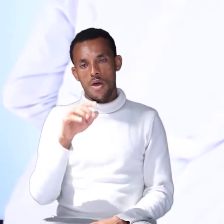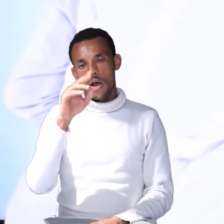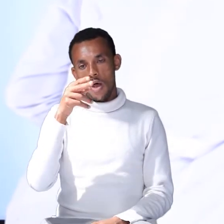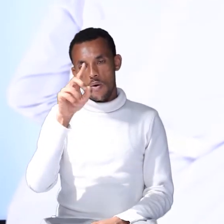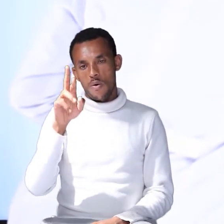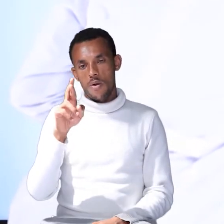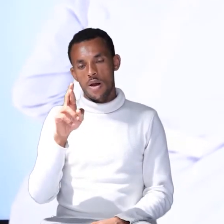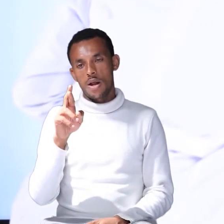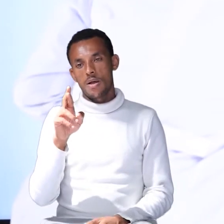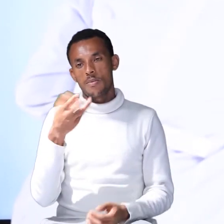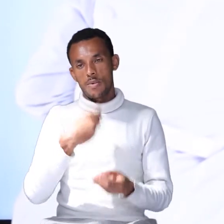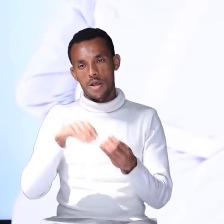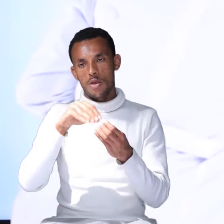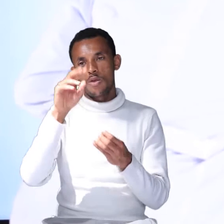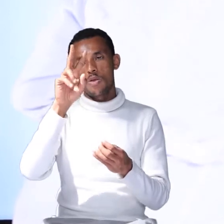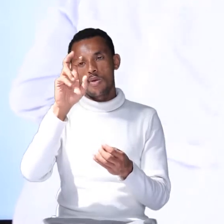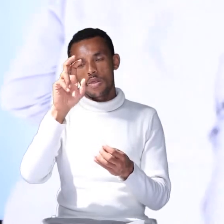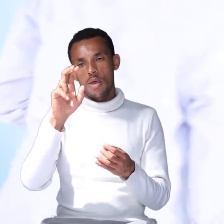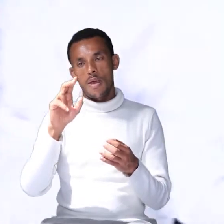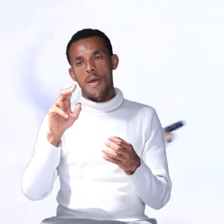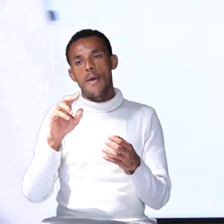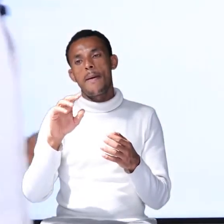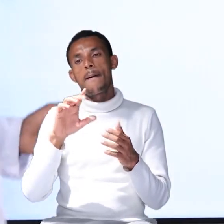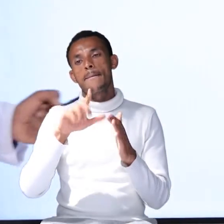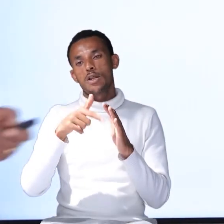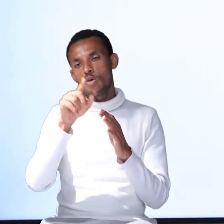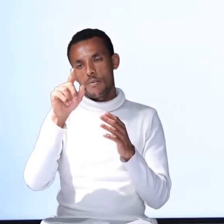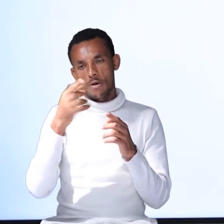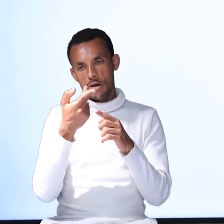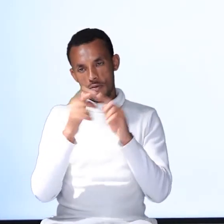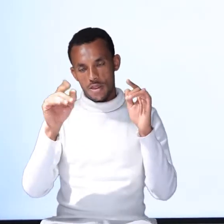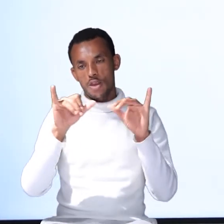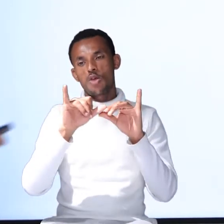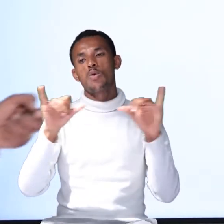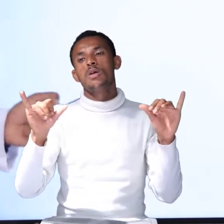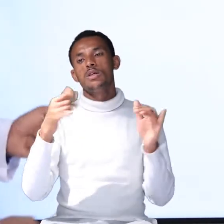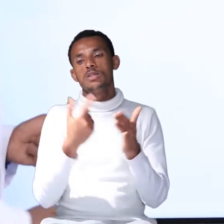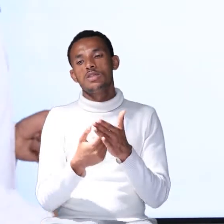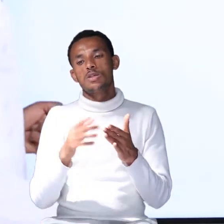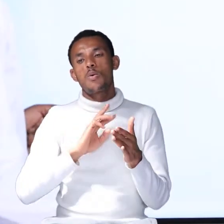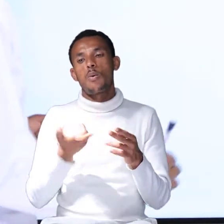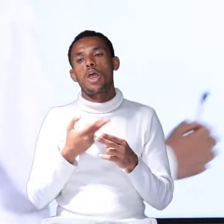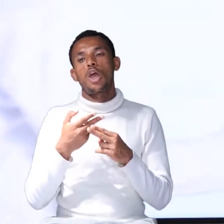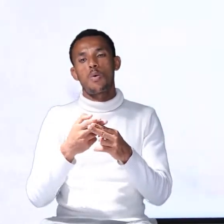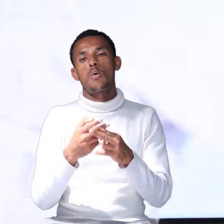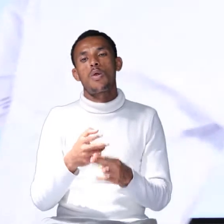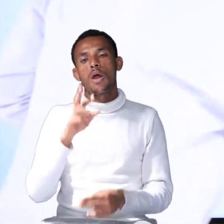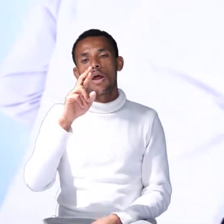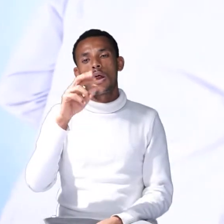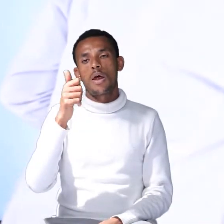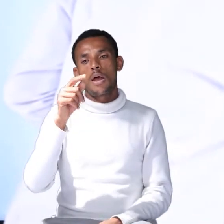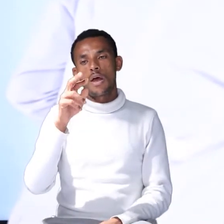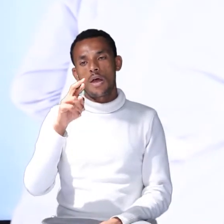and 20 minutes it comes. So we have different units. This is what you call is that rate.